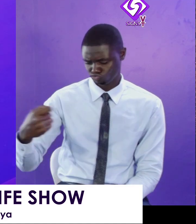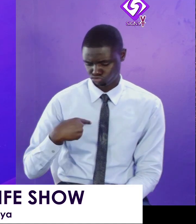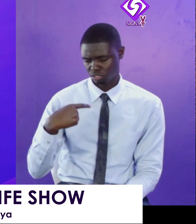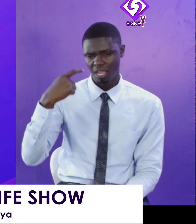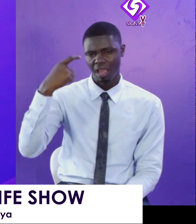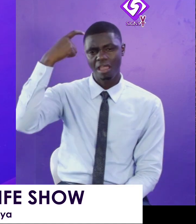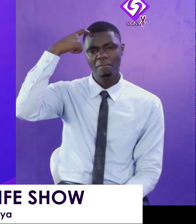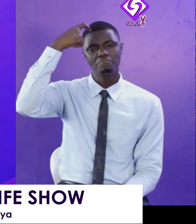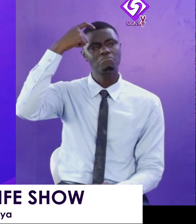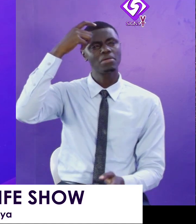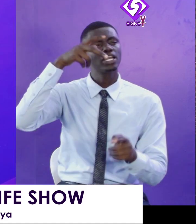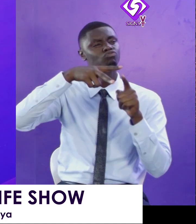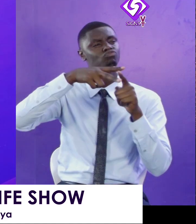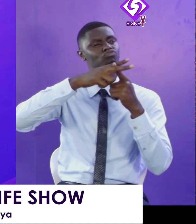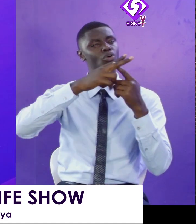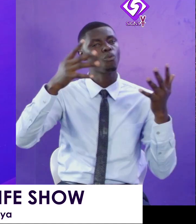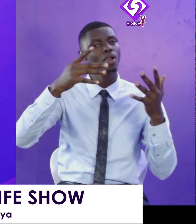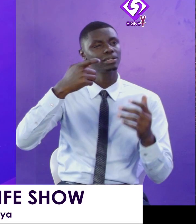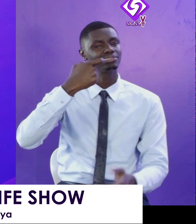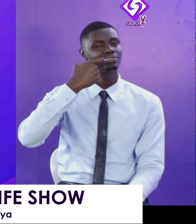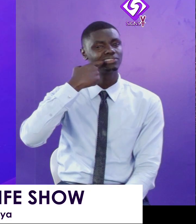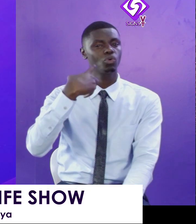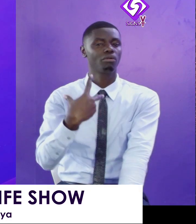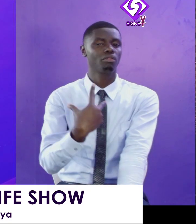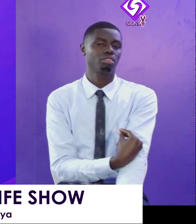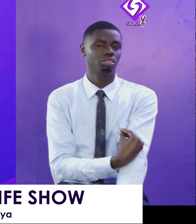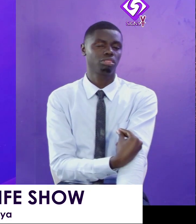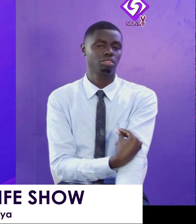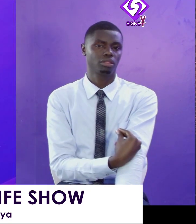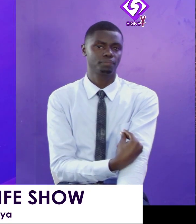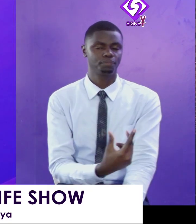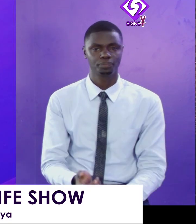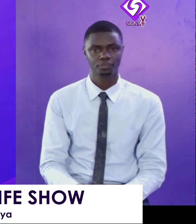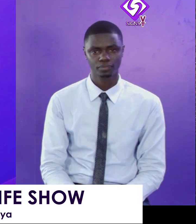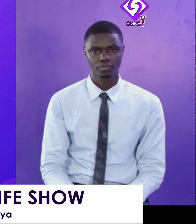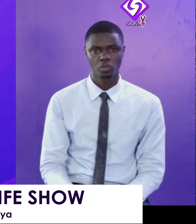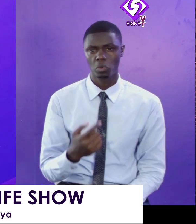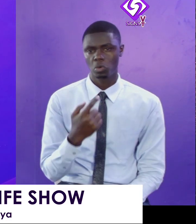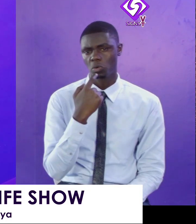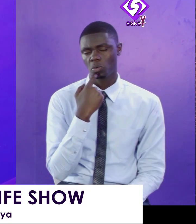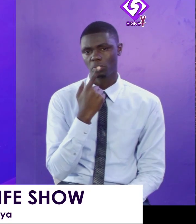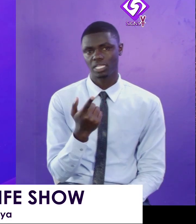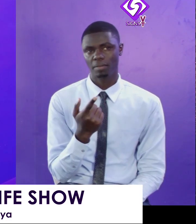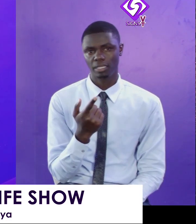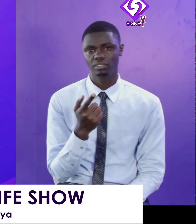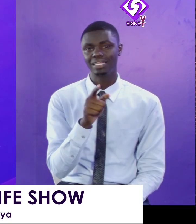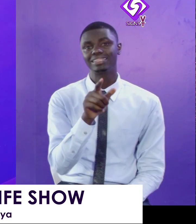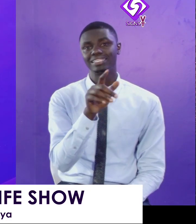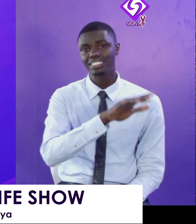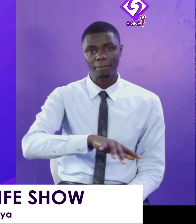to addictions and indulgences. What does this say? These are some of the places that we need growth